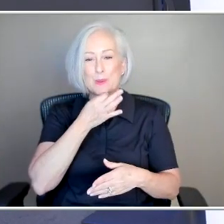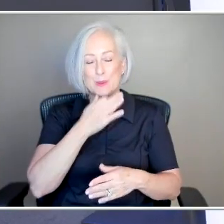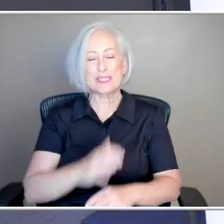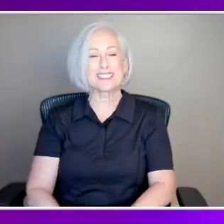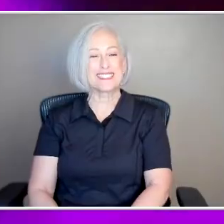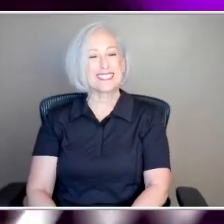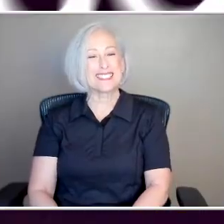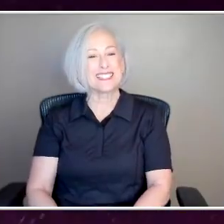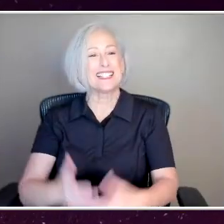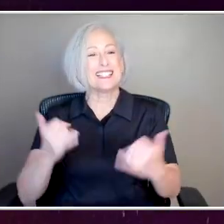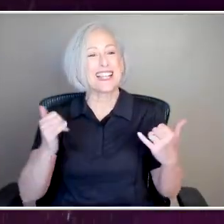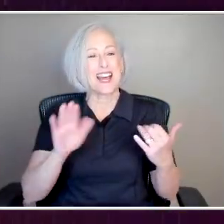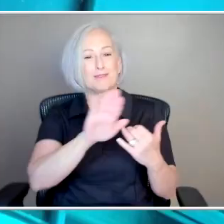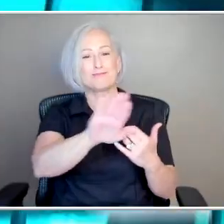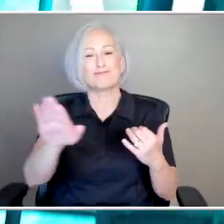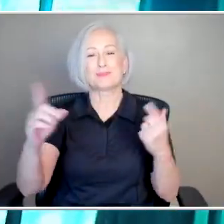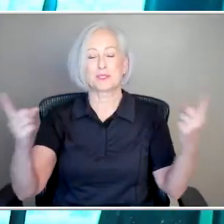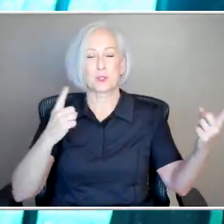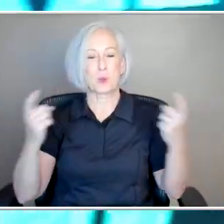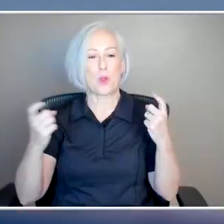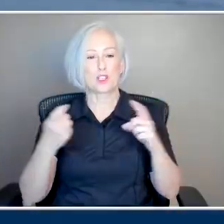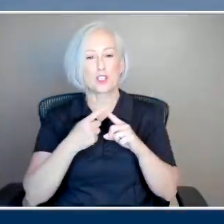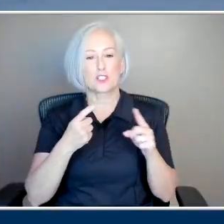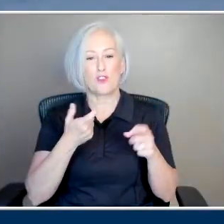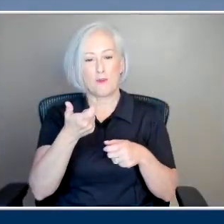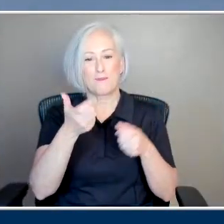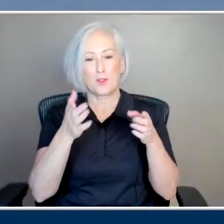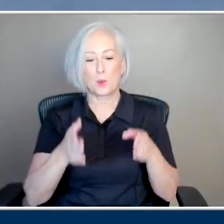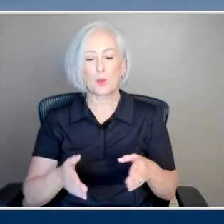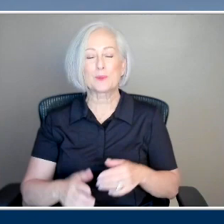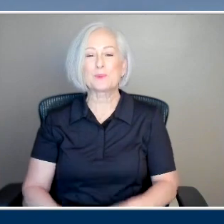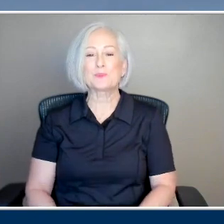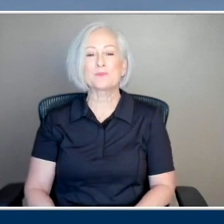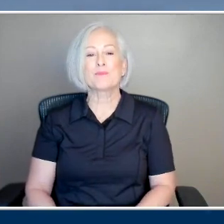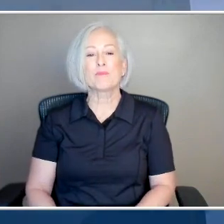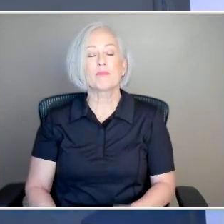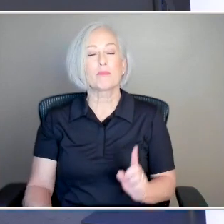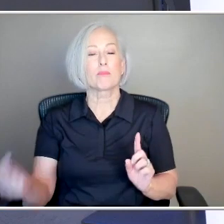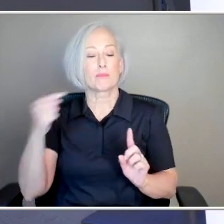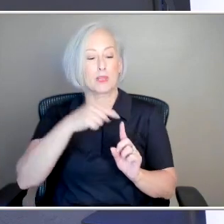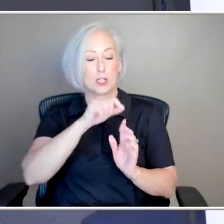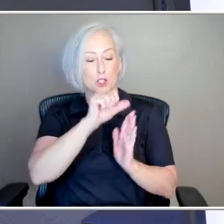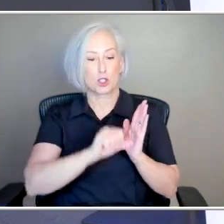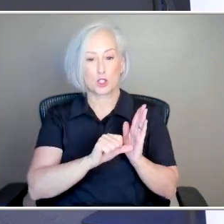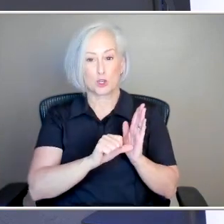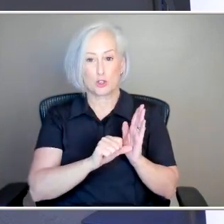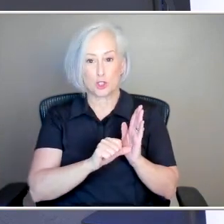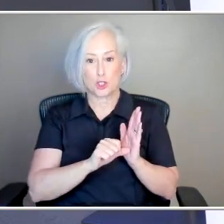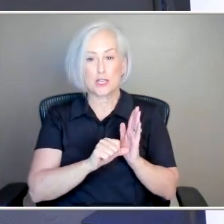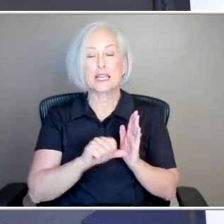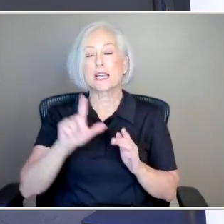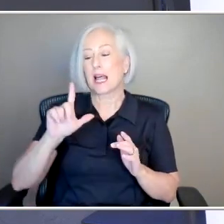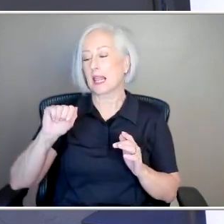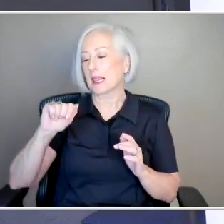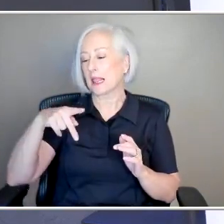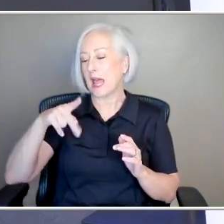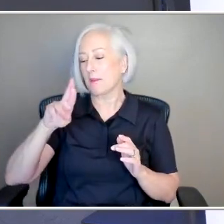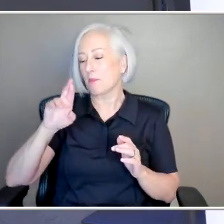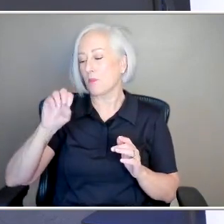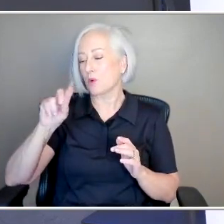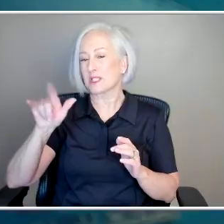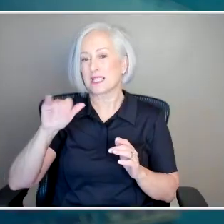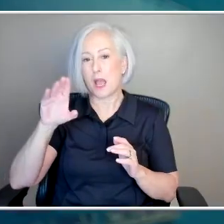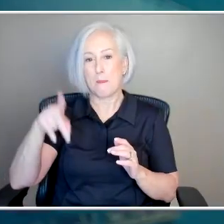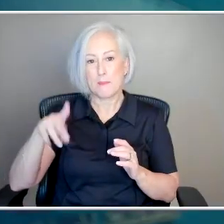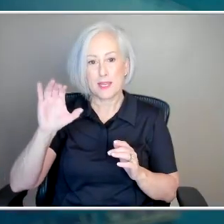some questions from our viewers this morning. Back to the surgery. Is the surgery open or laparoscopic? We saw some photos. Yeah, the